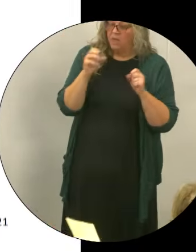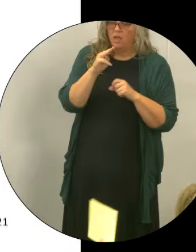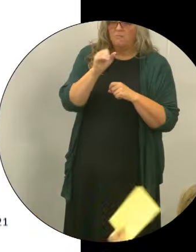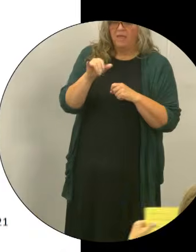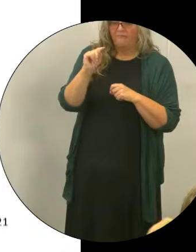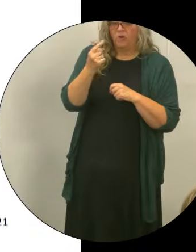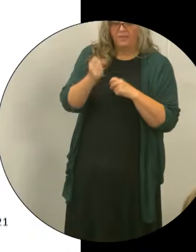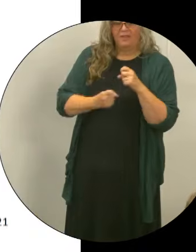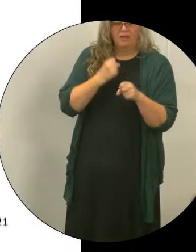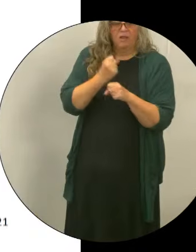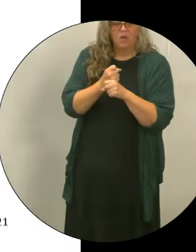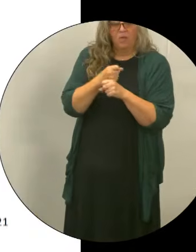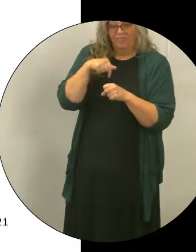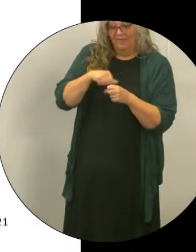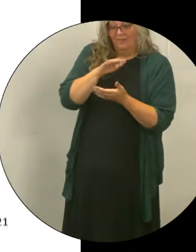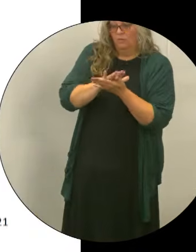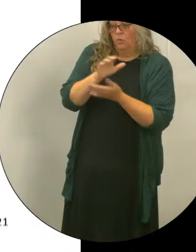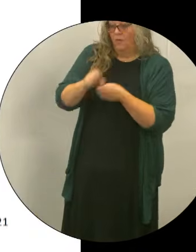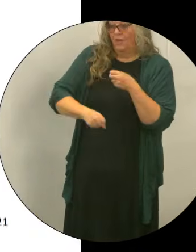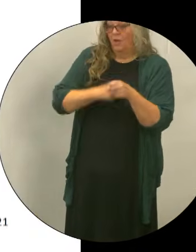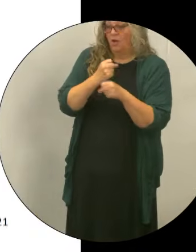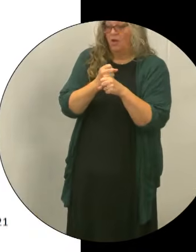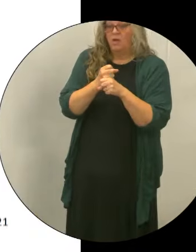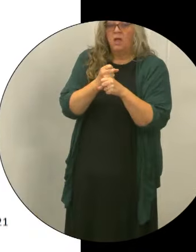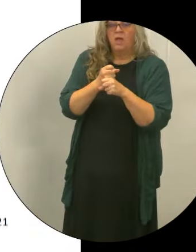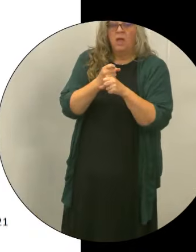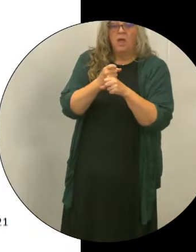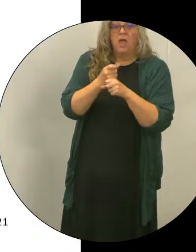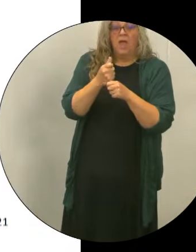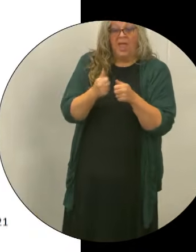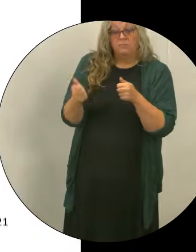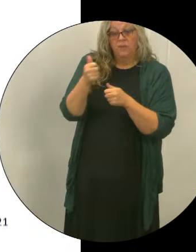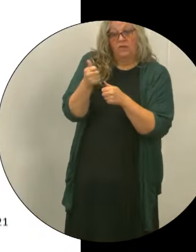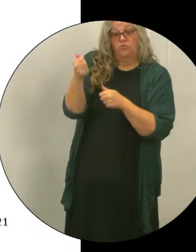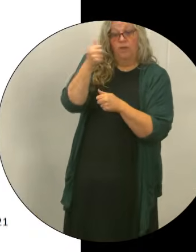this school year, administrators have documented more than